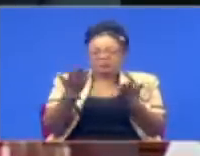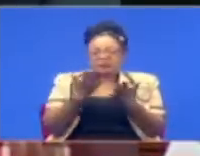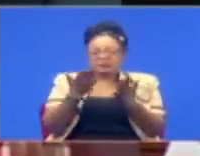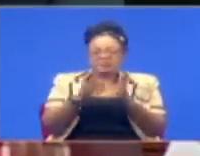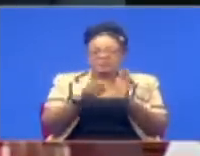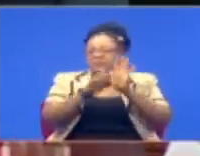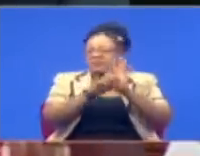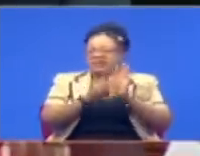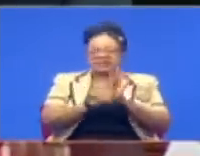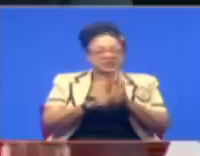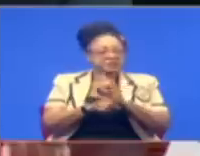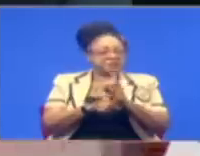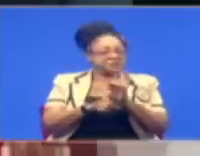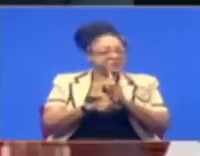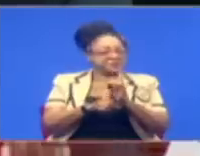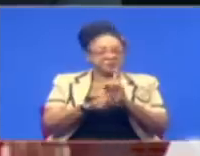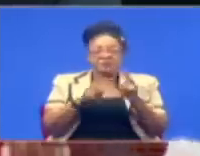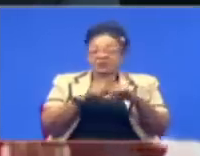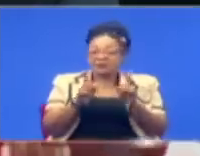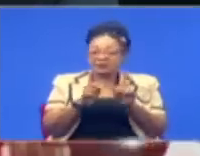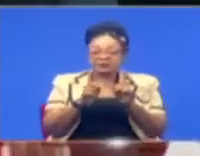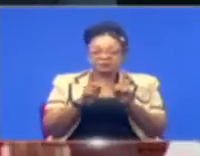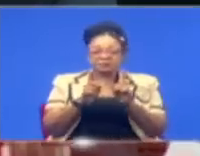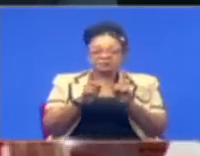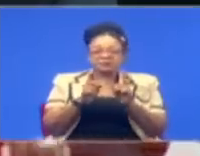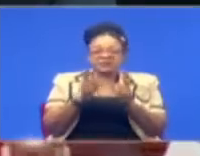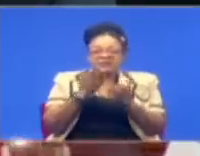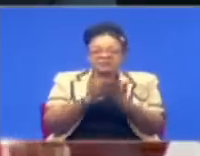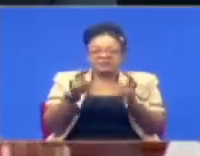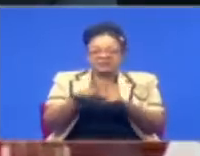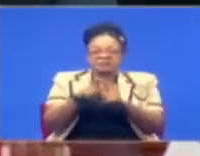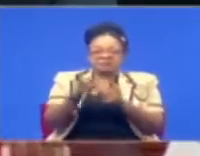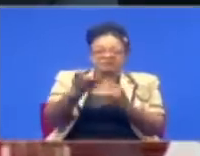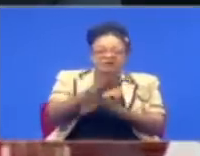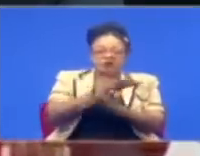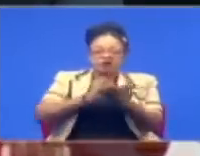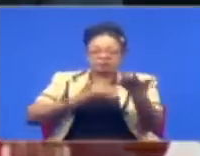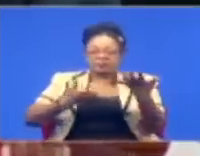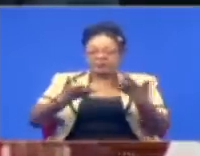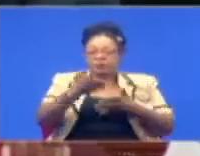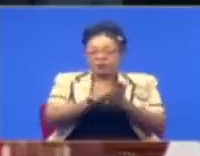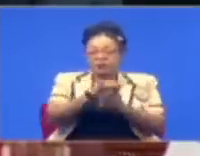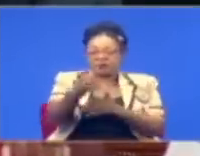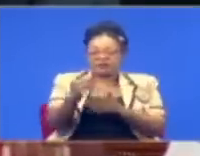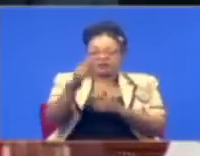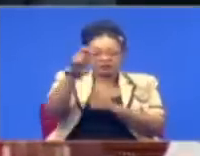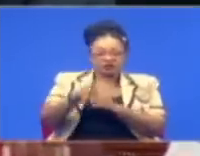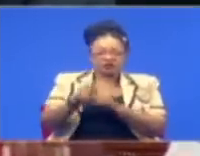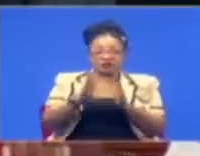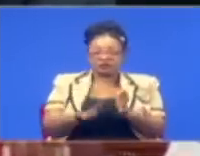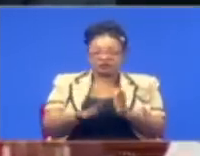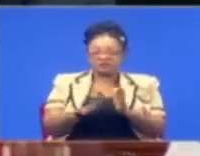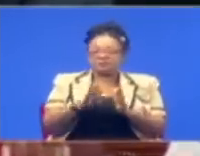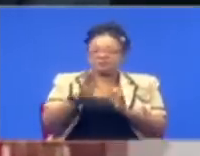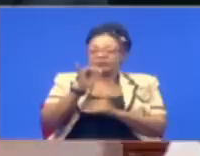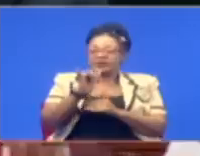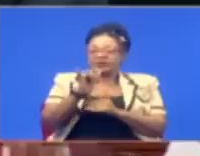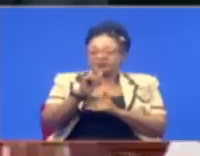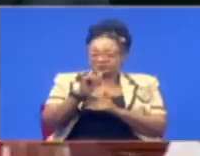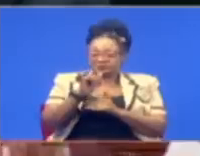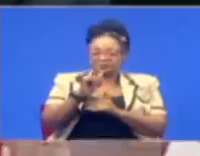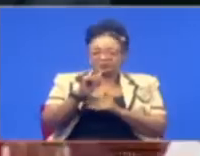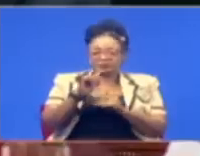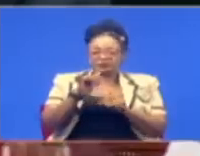almost, so to speak, fellowship with the fellow judges. And we agree that really let us be